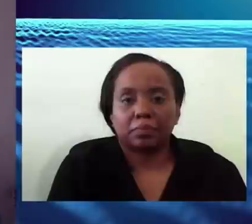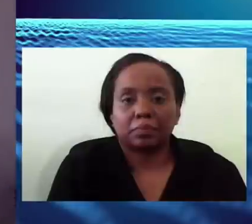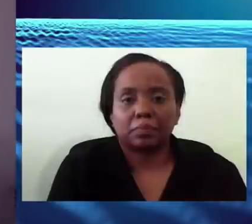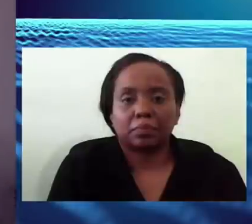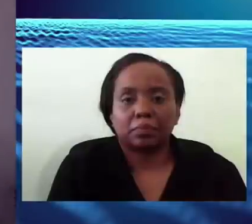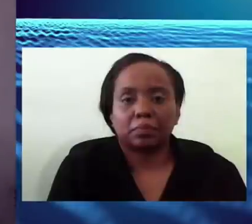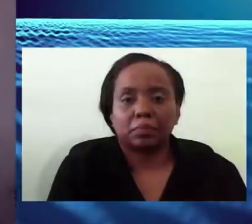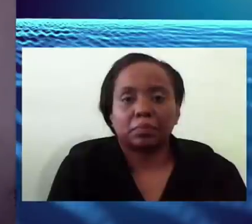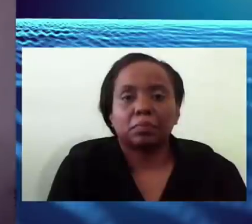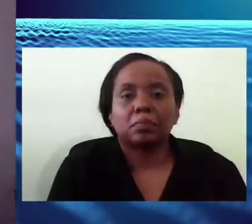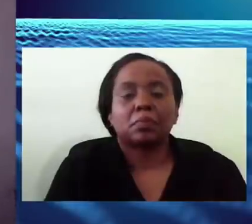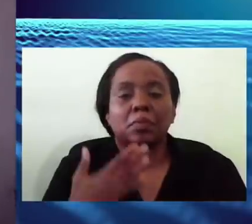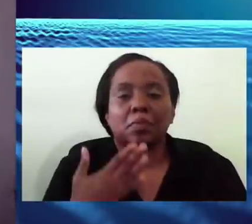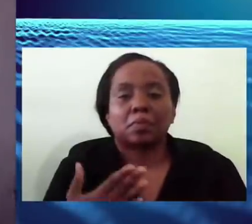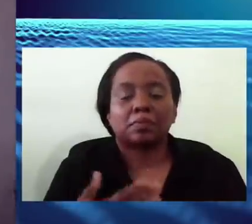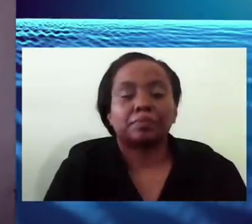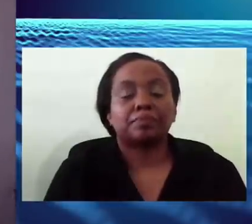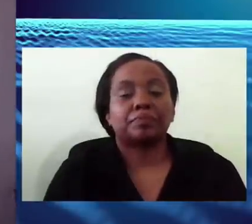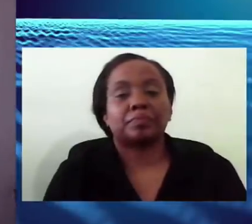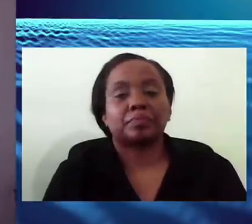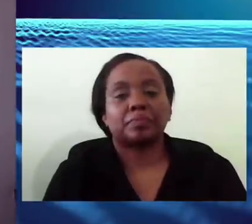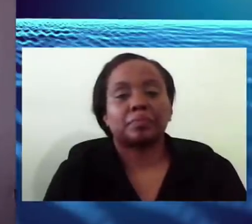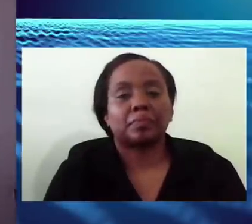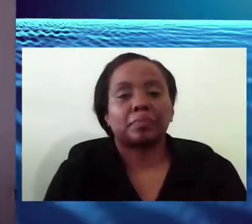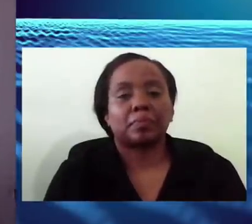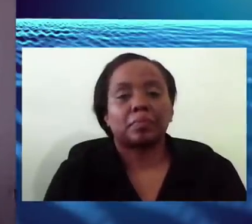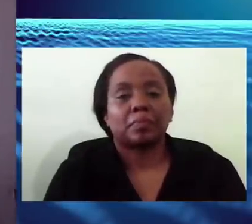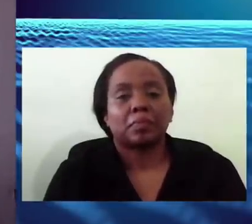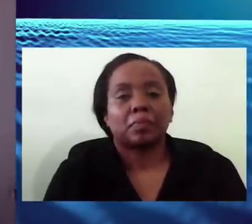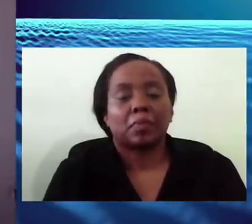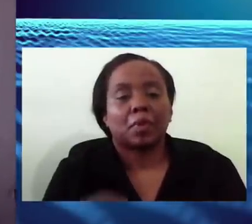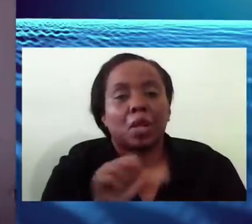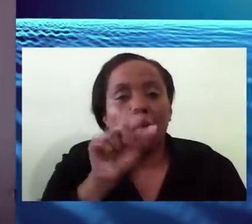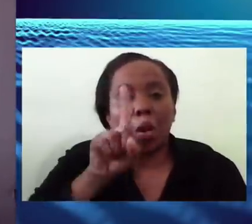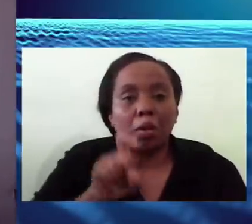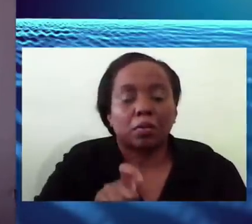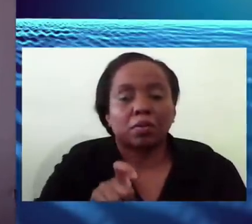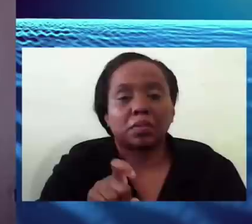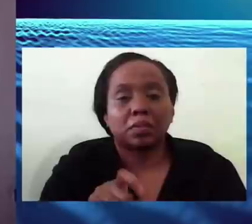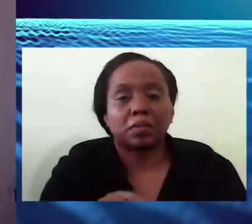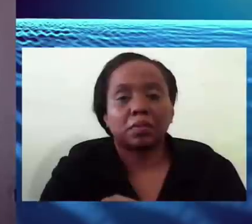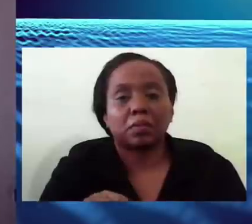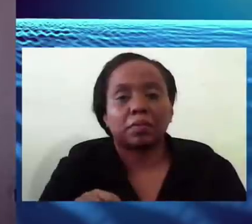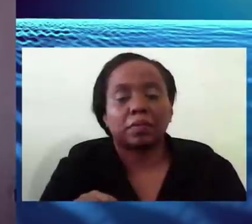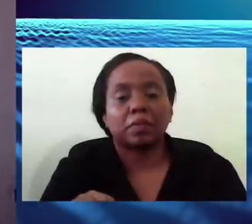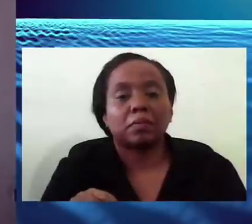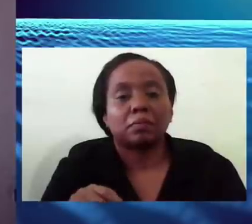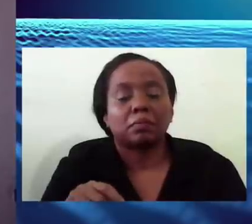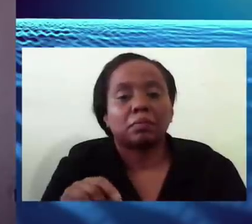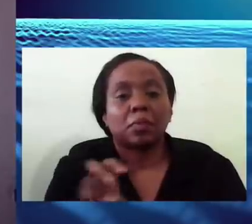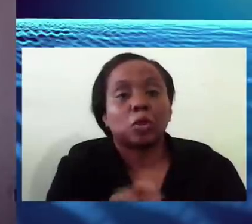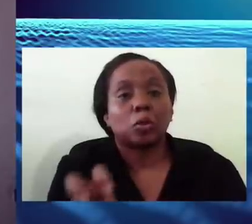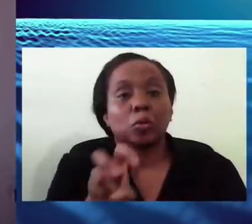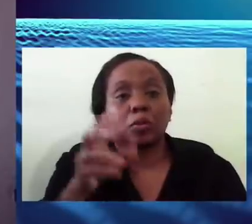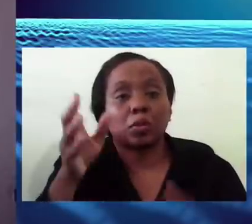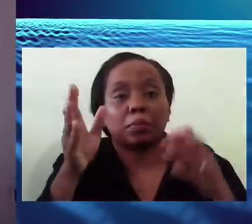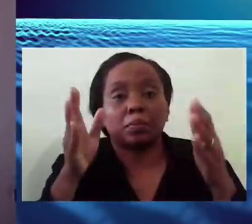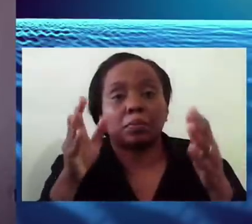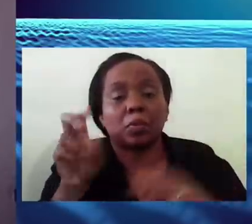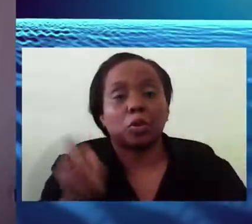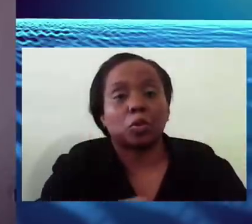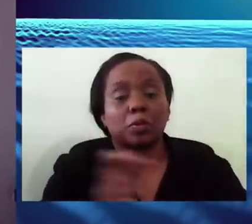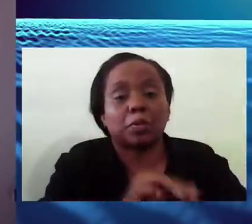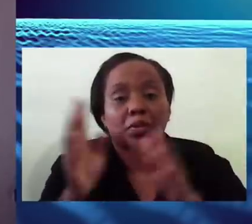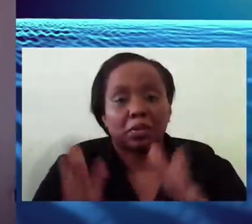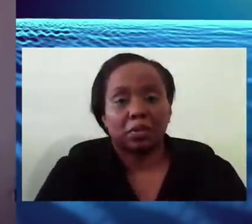Thank you kindly. Hi, good afternoon. One question for Minister Cummins. Could you tell us if we are